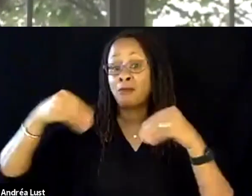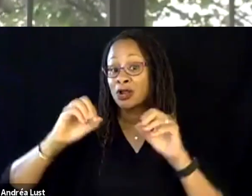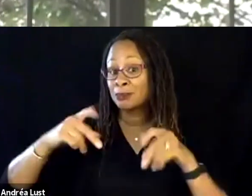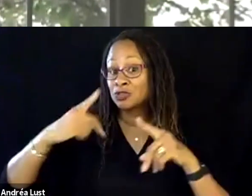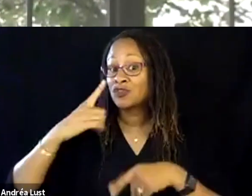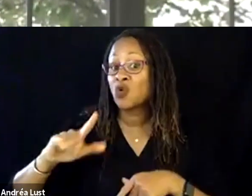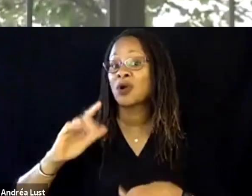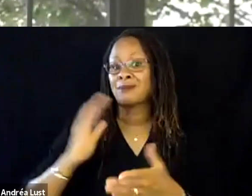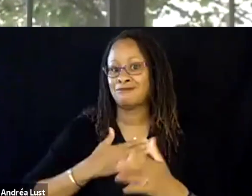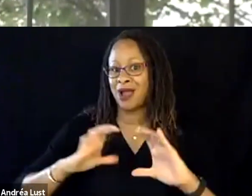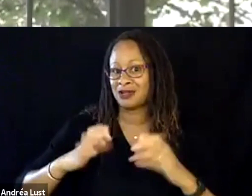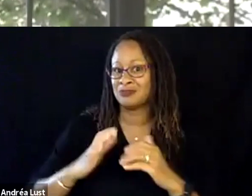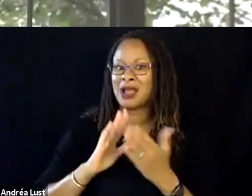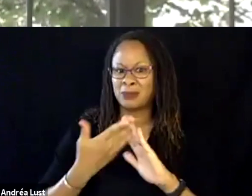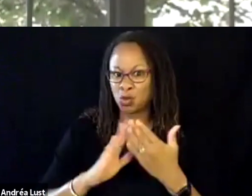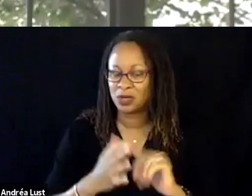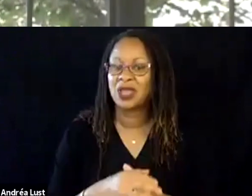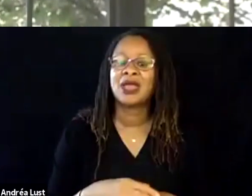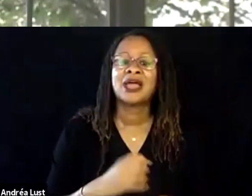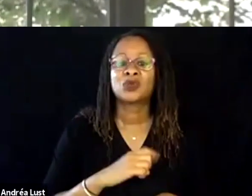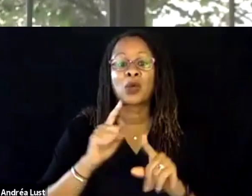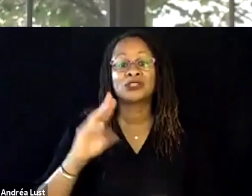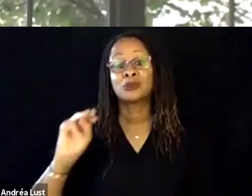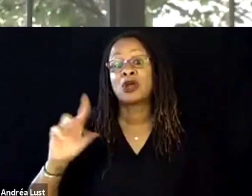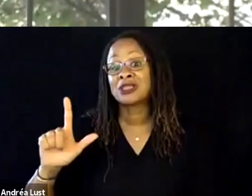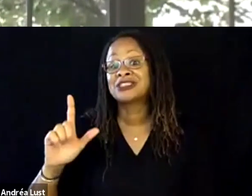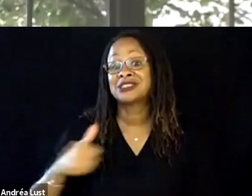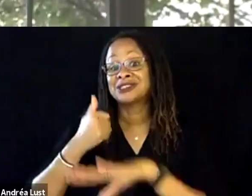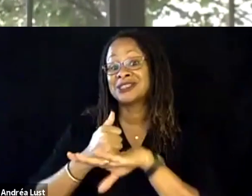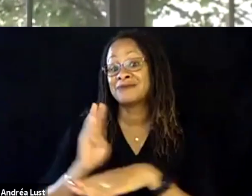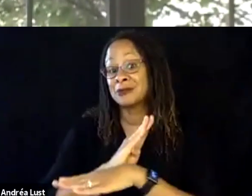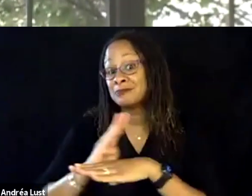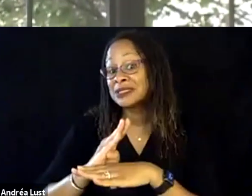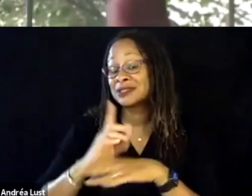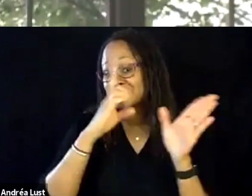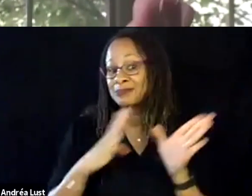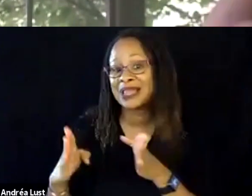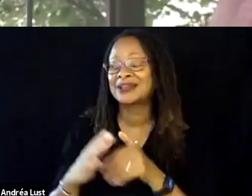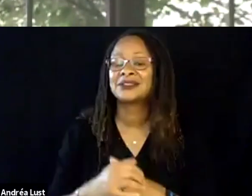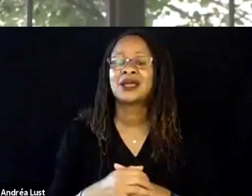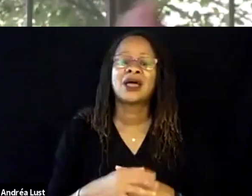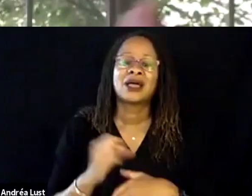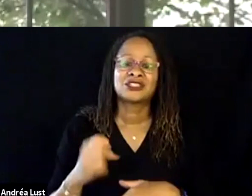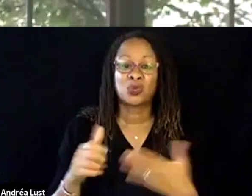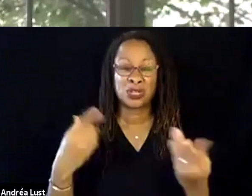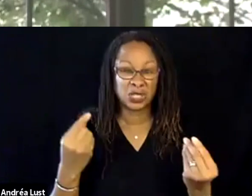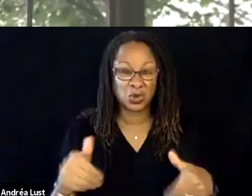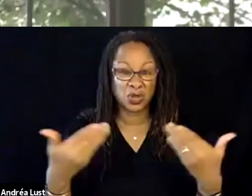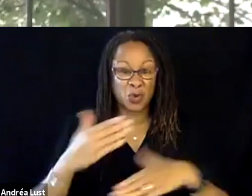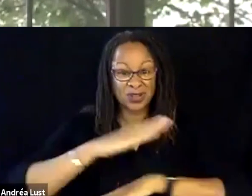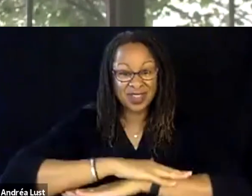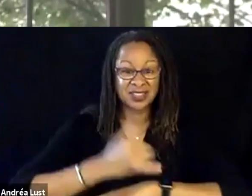of the banking world, I went to Merrill Lynch and put together a business plan, because if you know how financial advisors work, they give you a phone, a desk, a computer. They